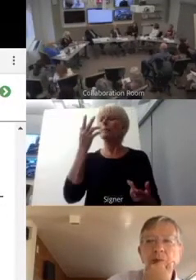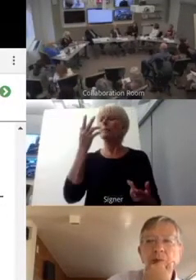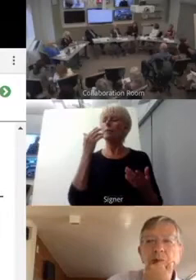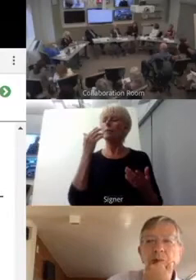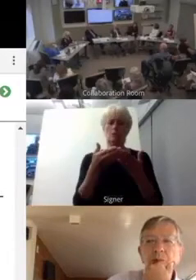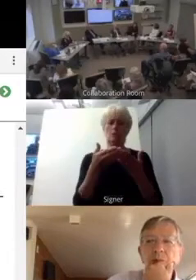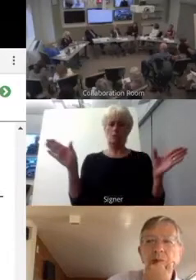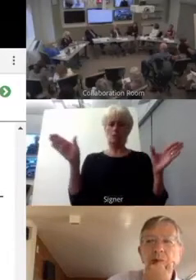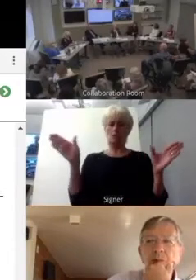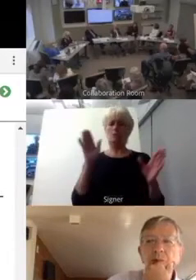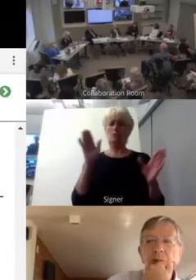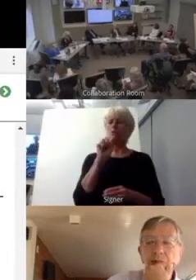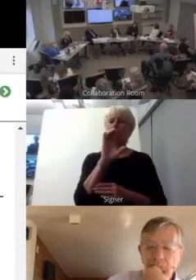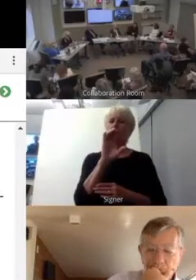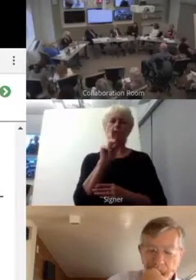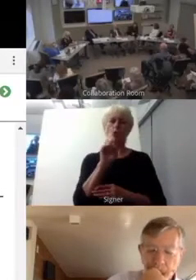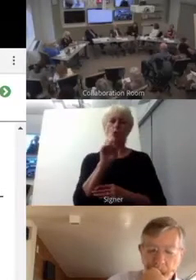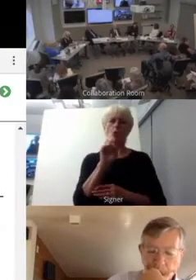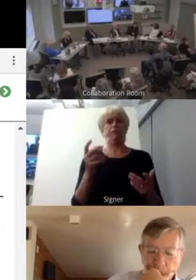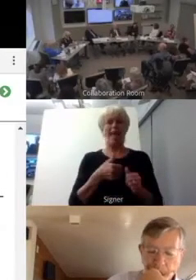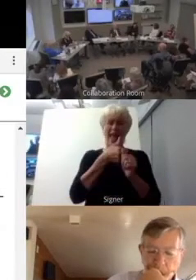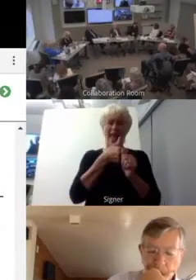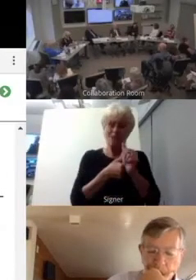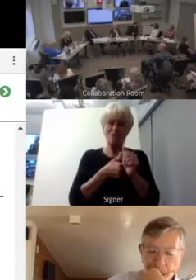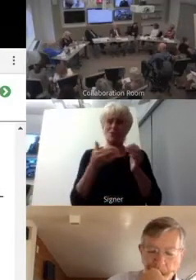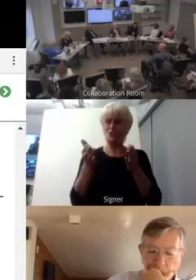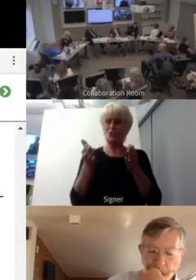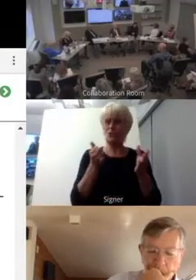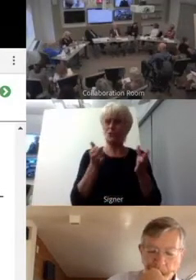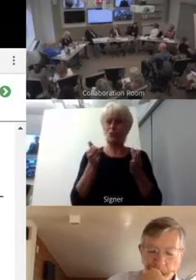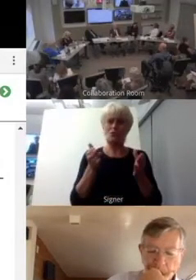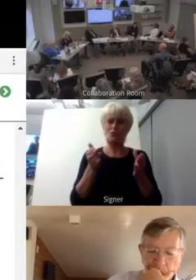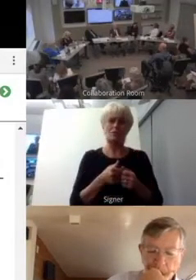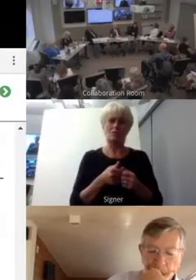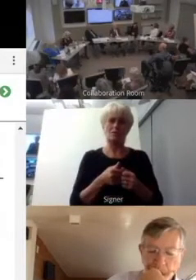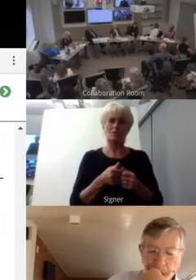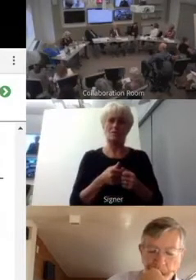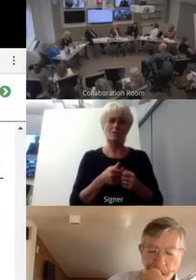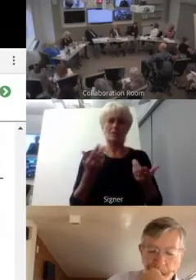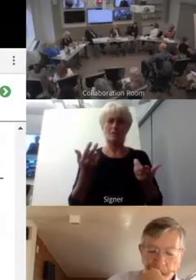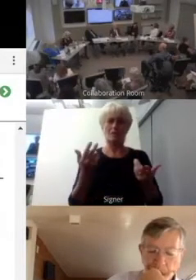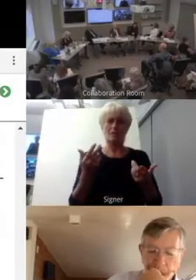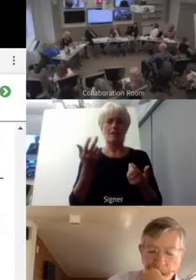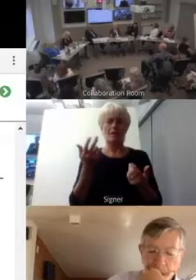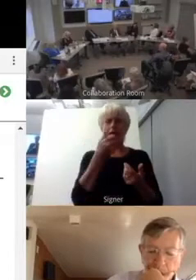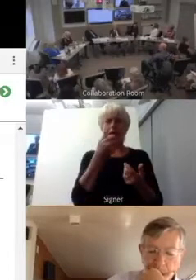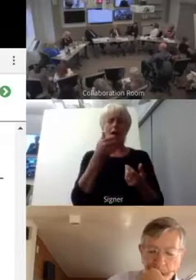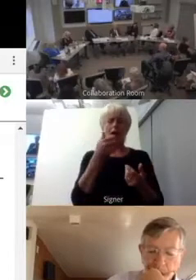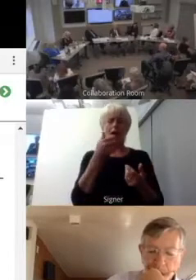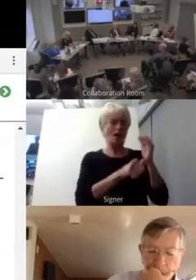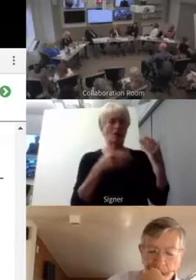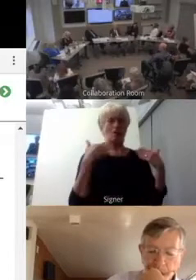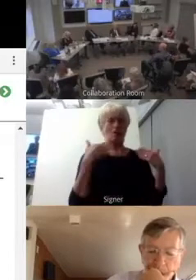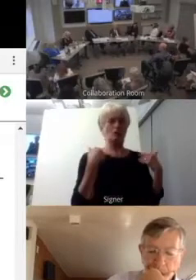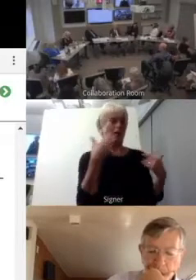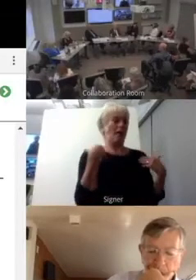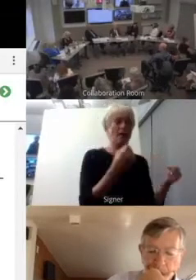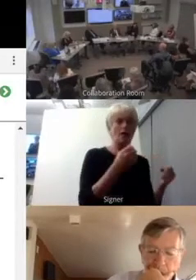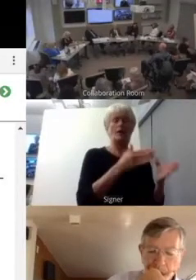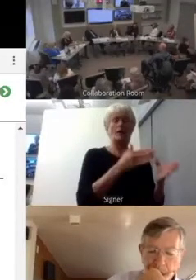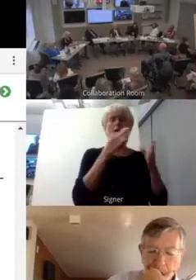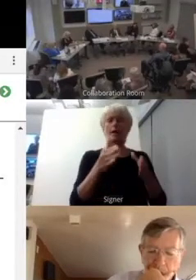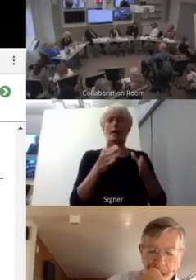service, except those services which are under the authority of other ministers, such as health or education. Every other